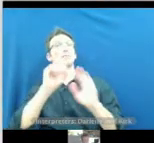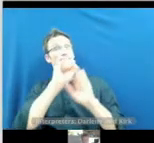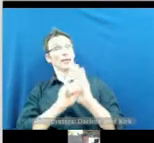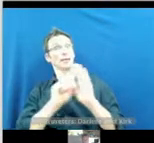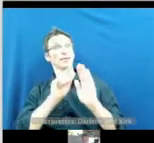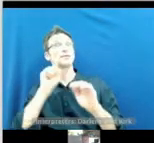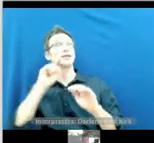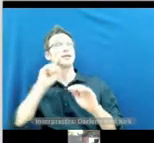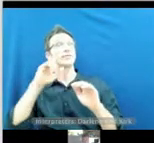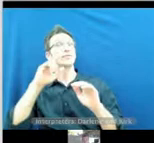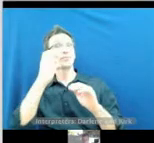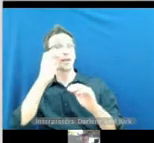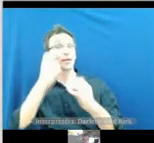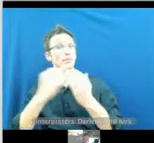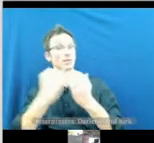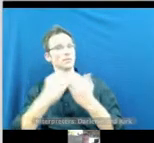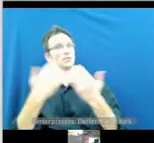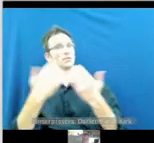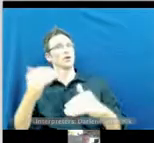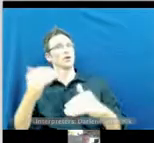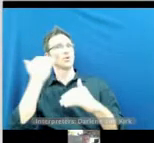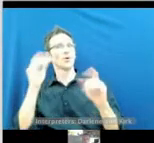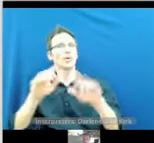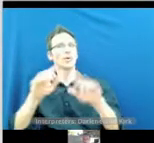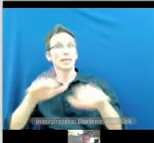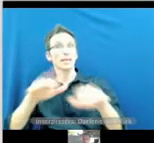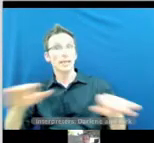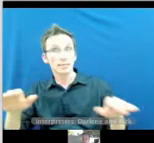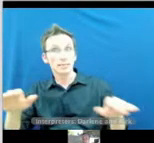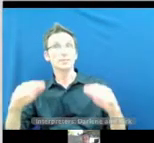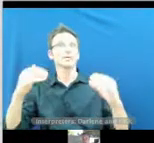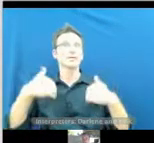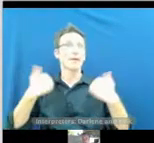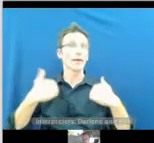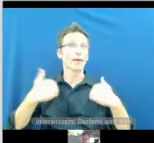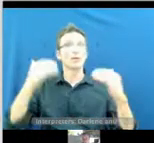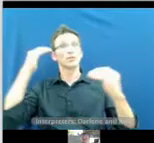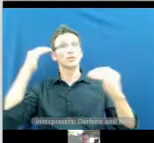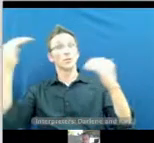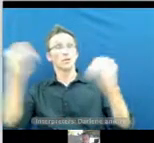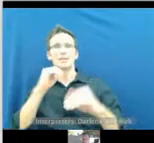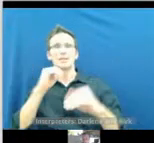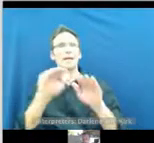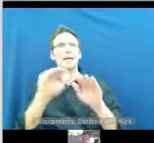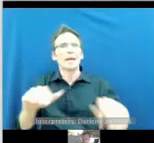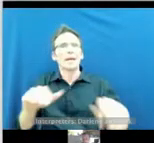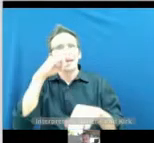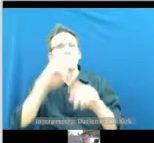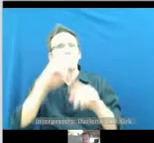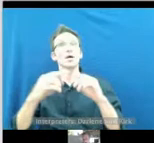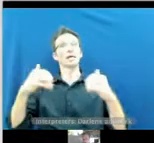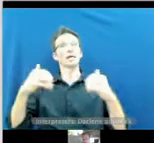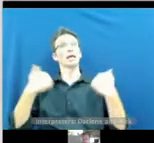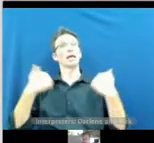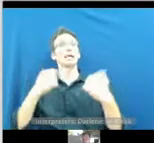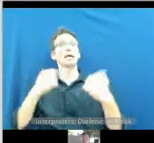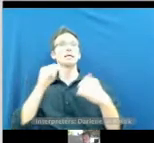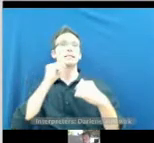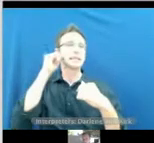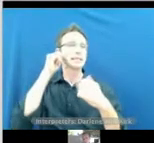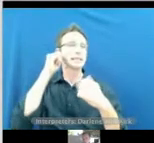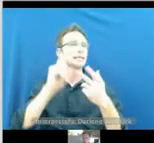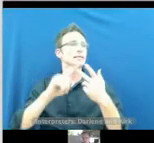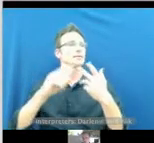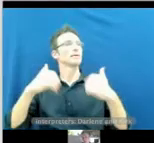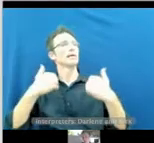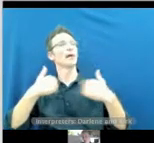where those kids and young adults, and not just children, but they know where those young adults are in